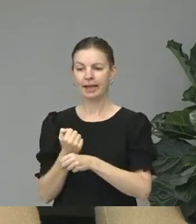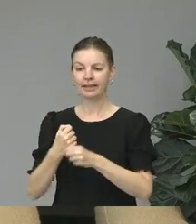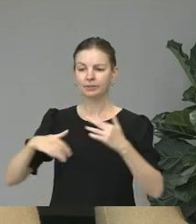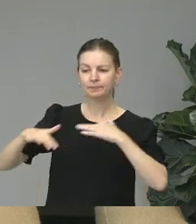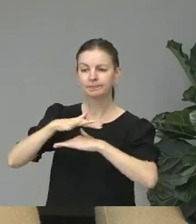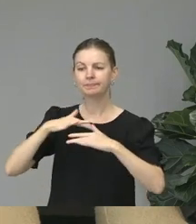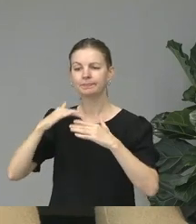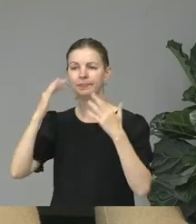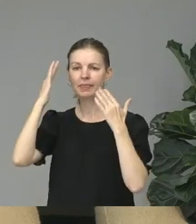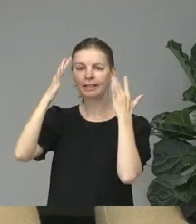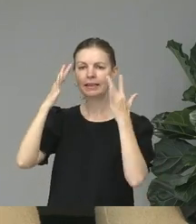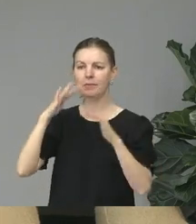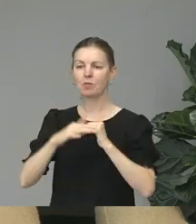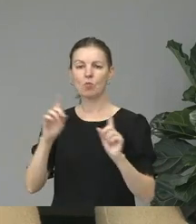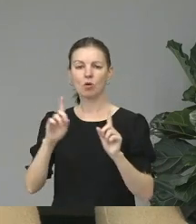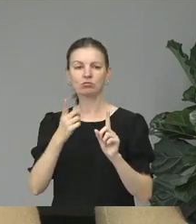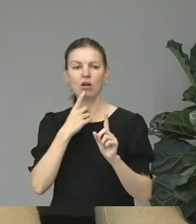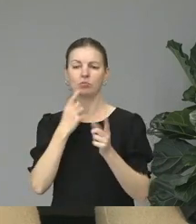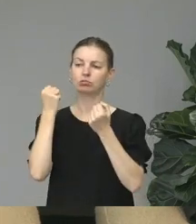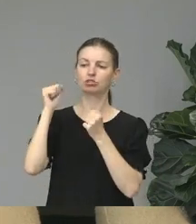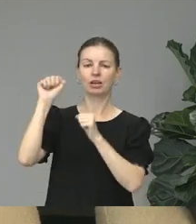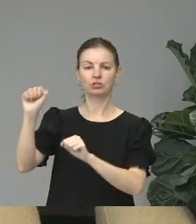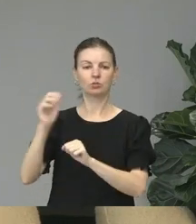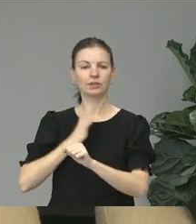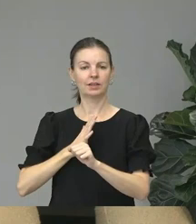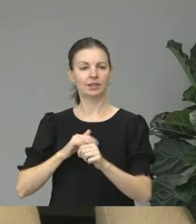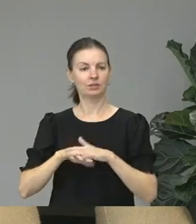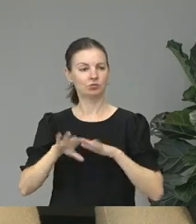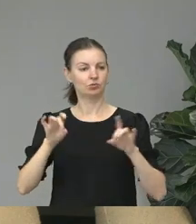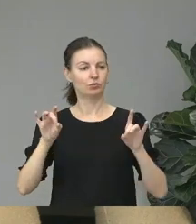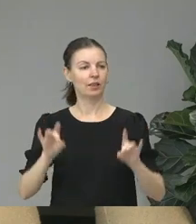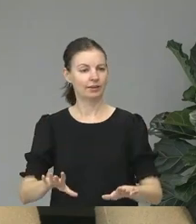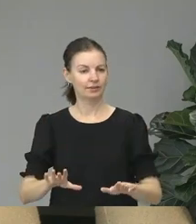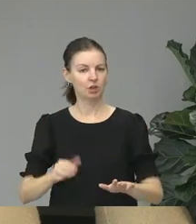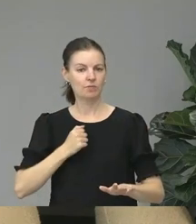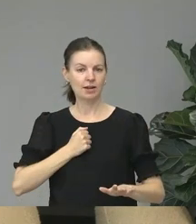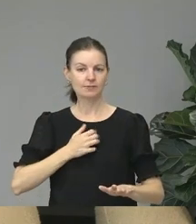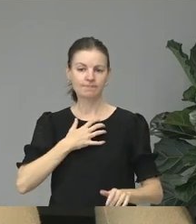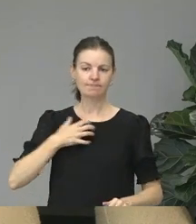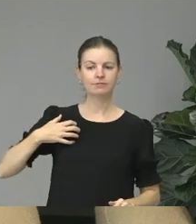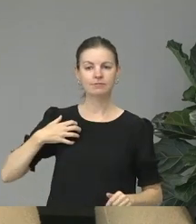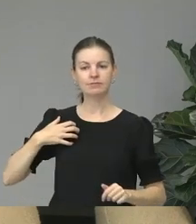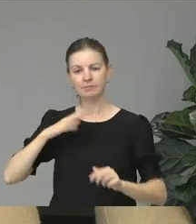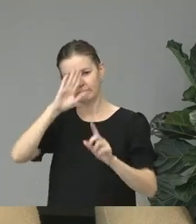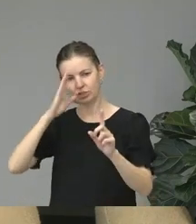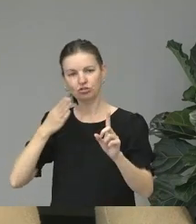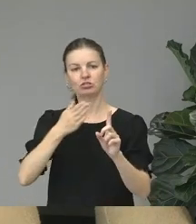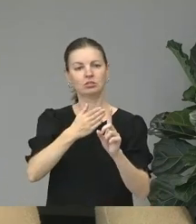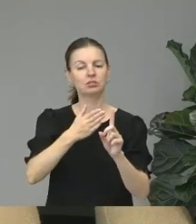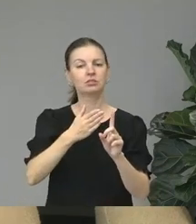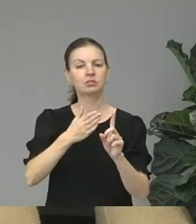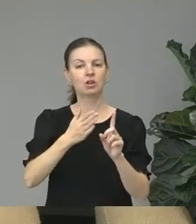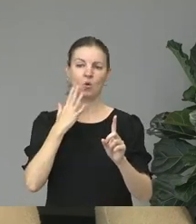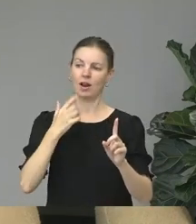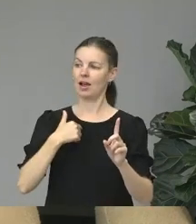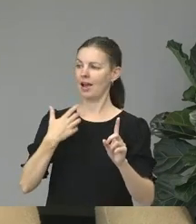kind of protection we need in Australia. So it's been my driving mission while I have this very